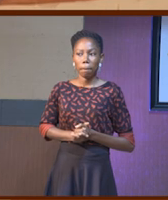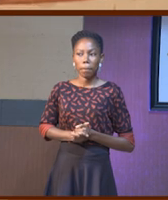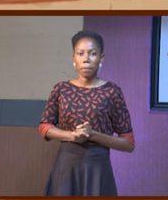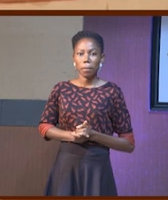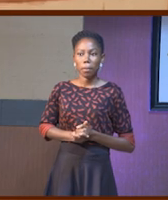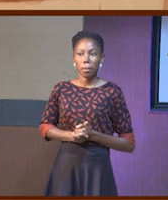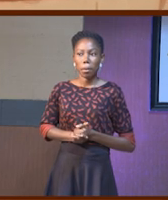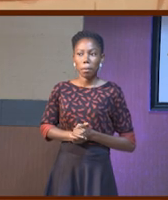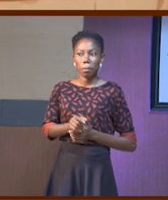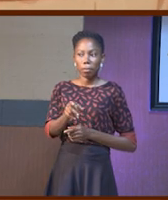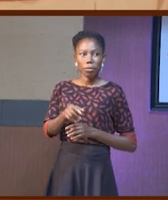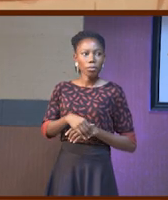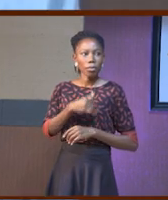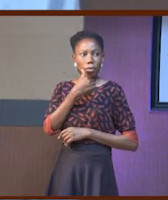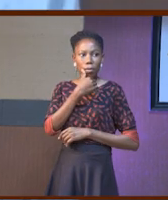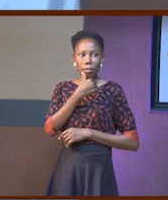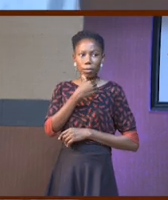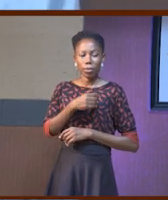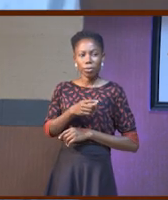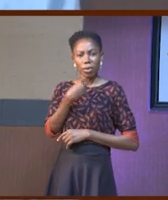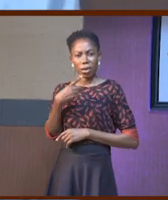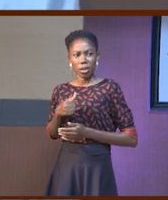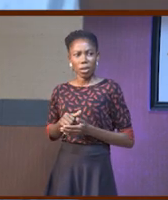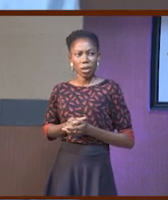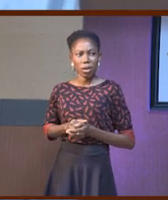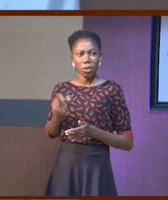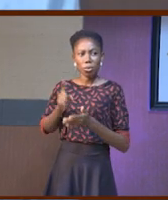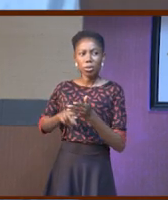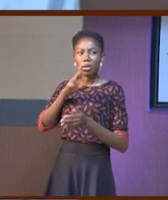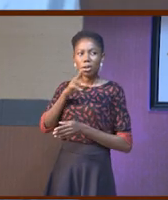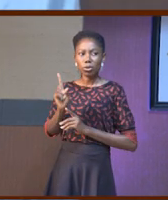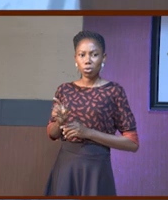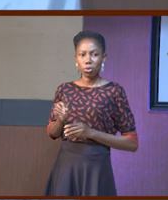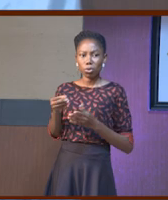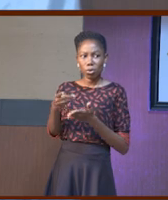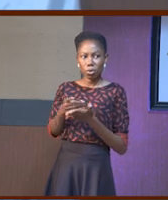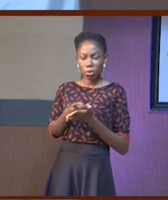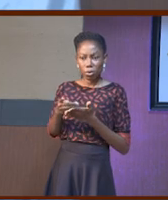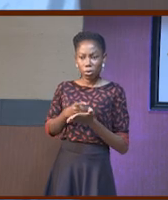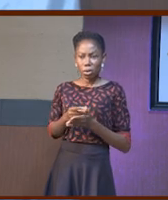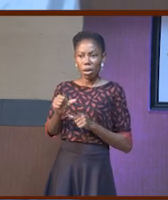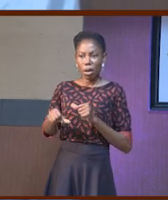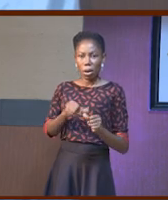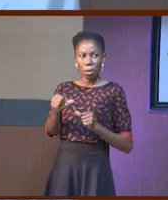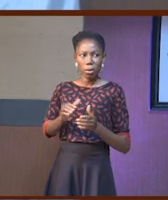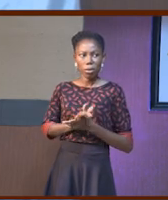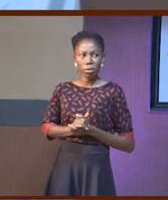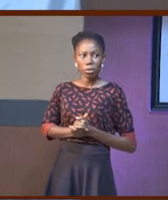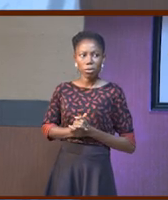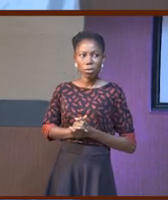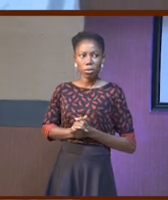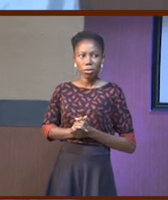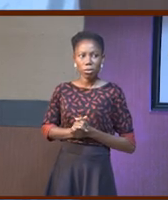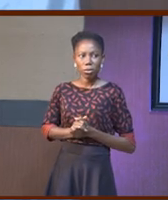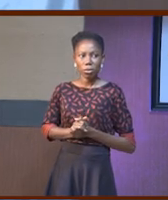You can do anything. But I'll what are you, January. The two of you, what are you discussing about January? Are you talking